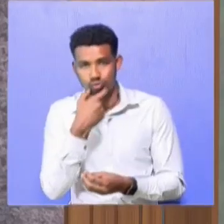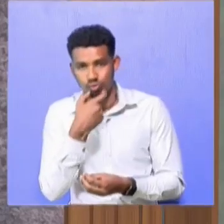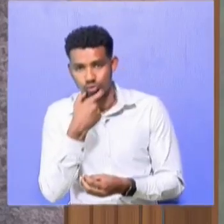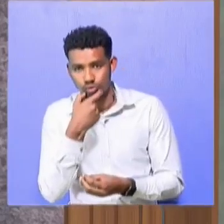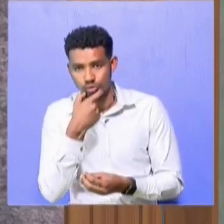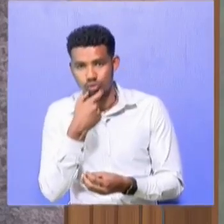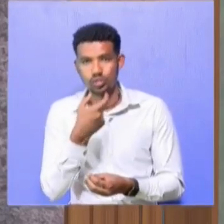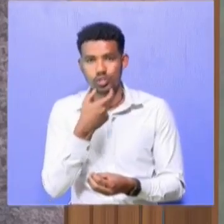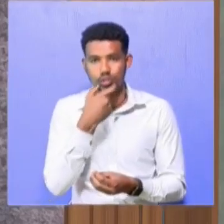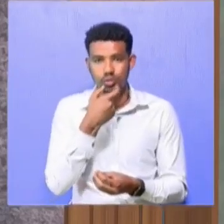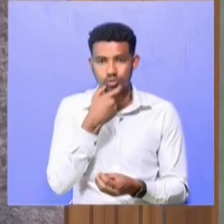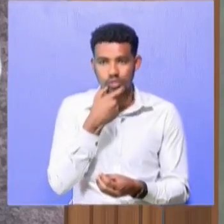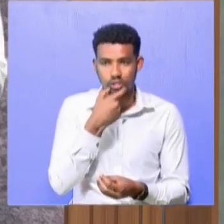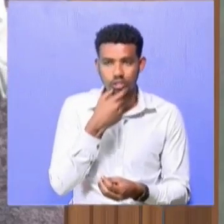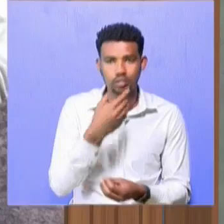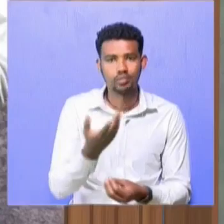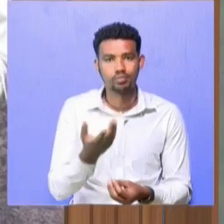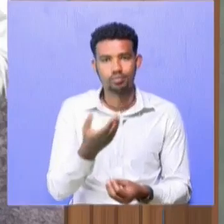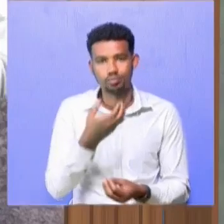cookies,